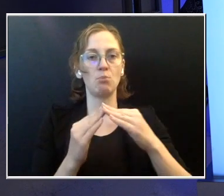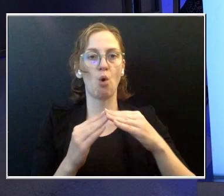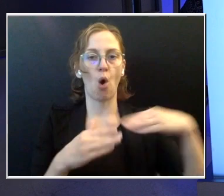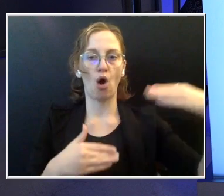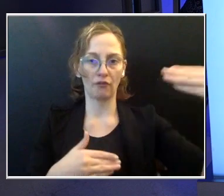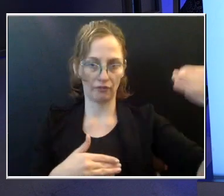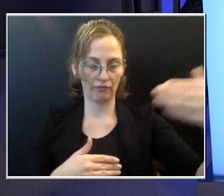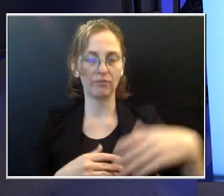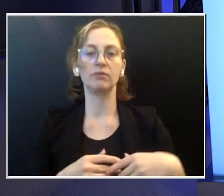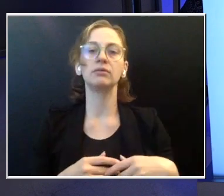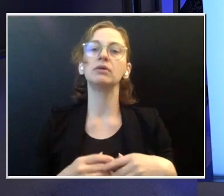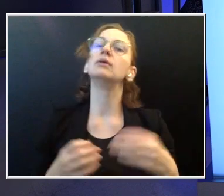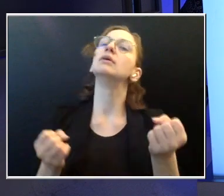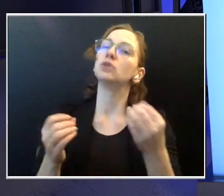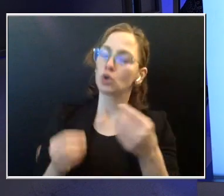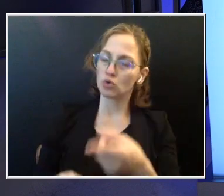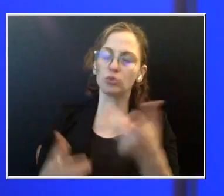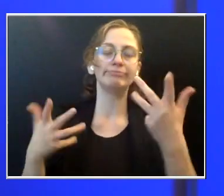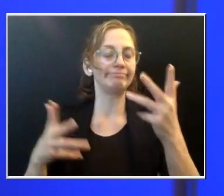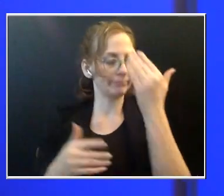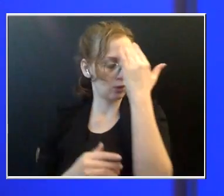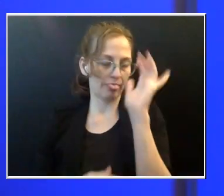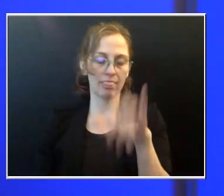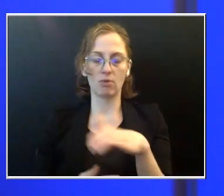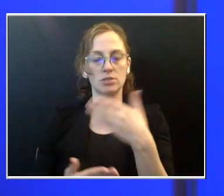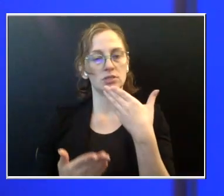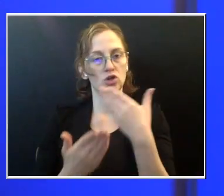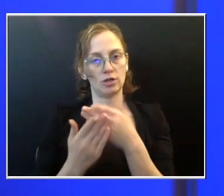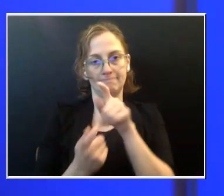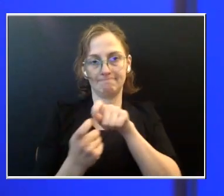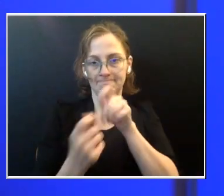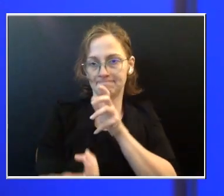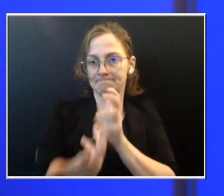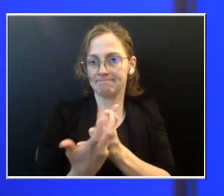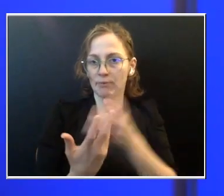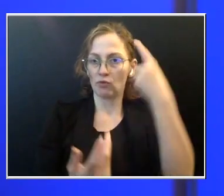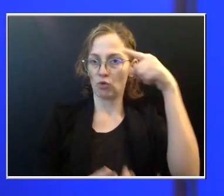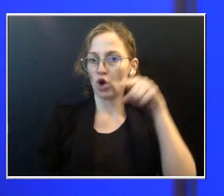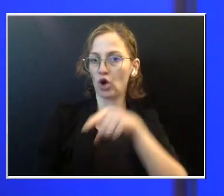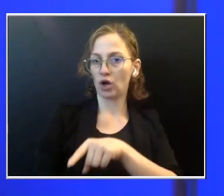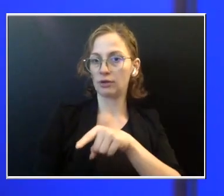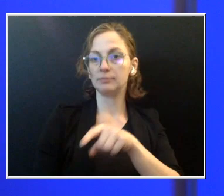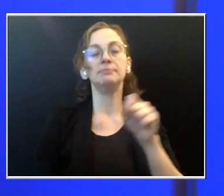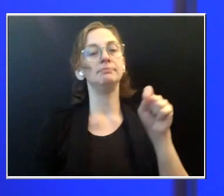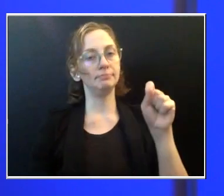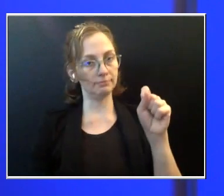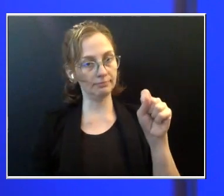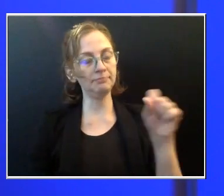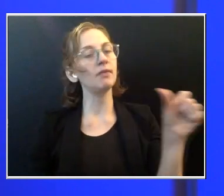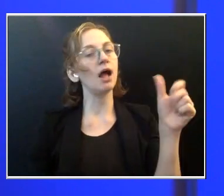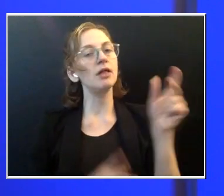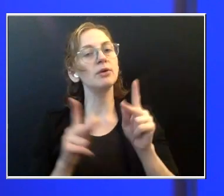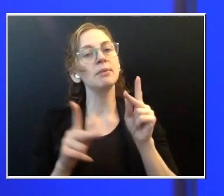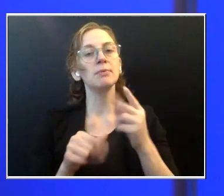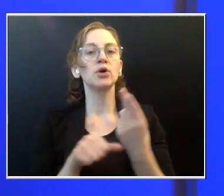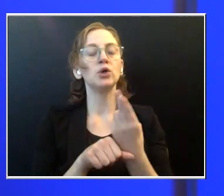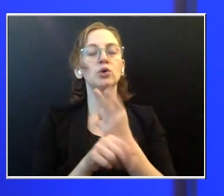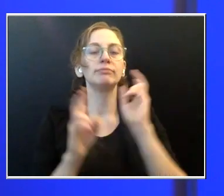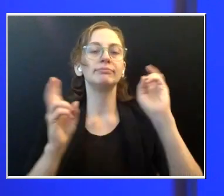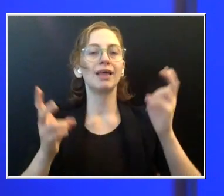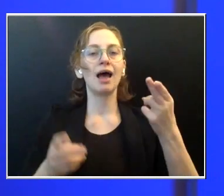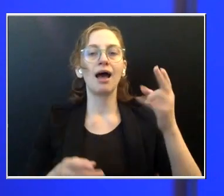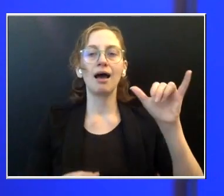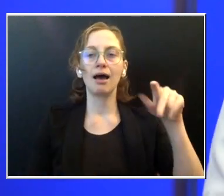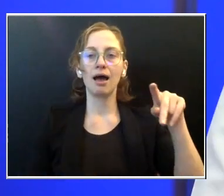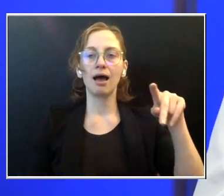for her. Correct. The other way people sometimes approach this is with something called hyperthermia. We don't have hyperthermia at KU. There are very few centers in the US that